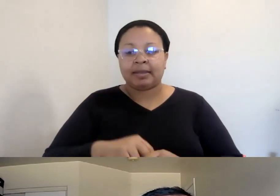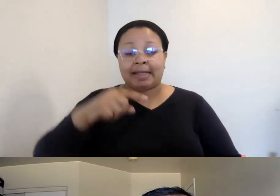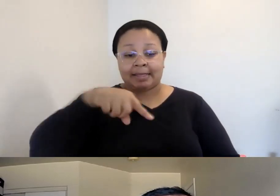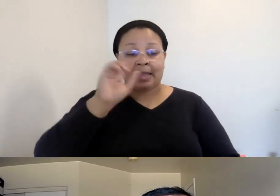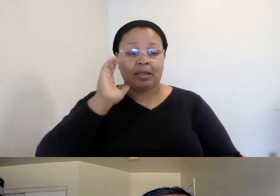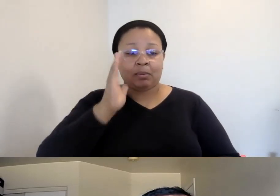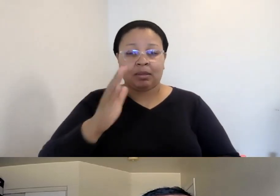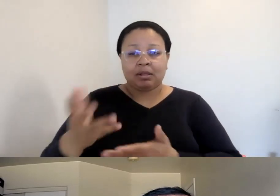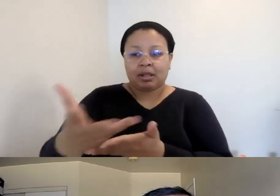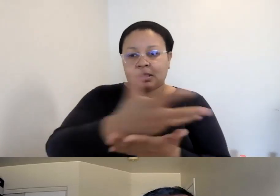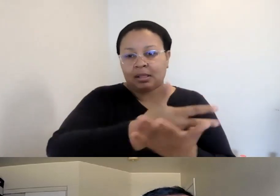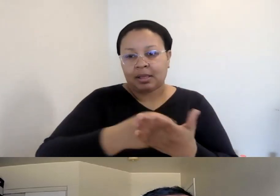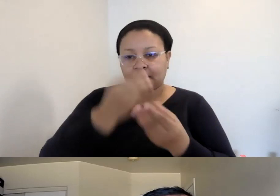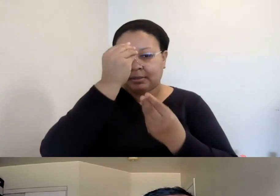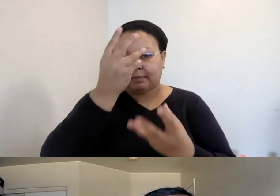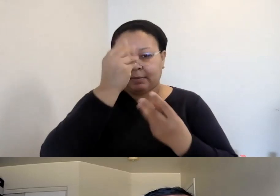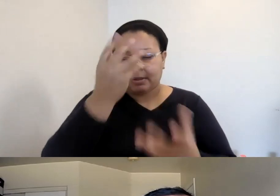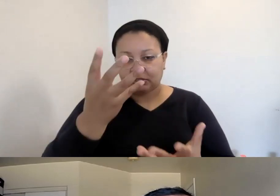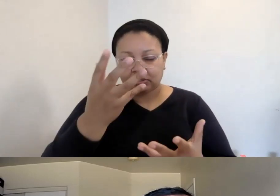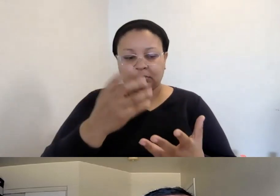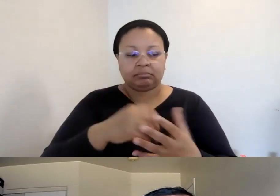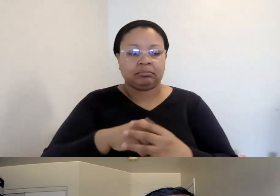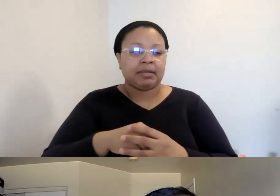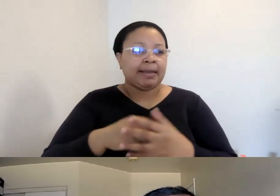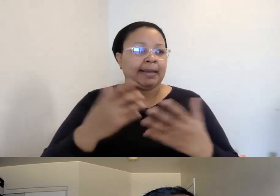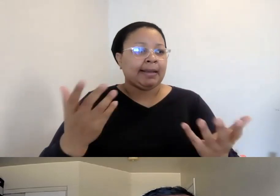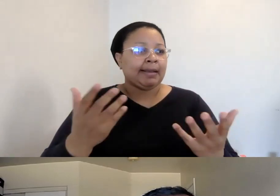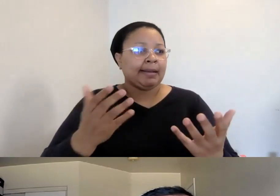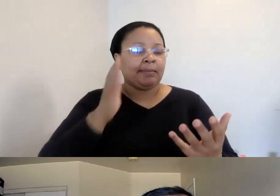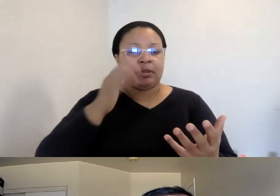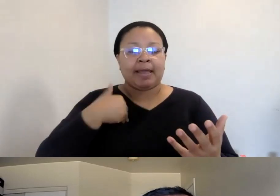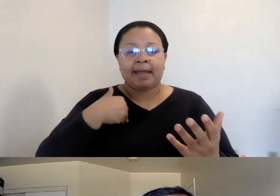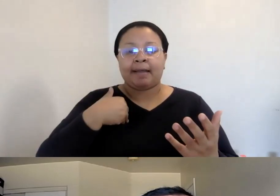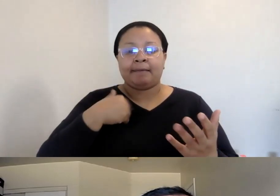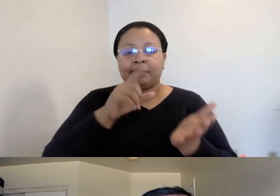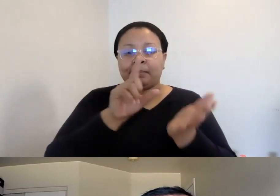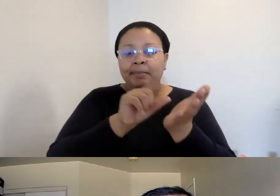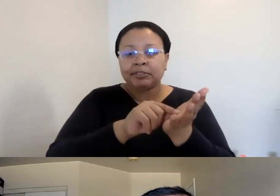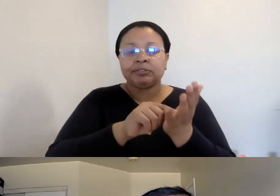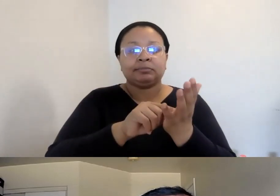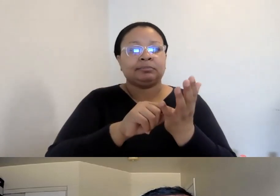data, will put out like a published report of the data.